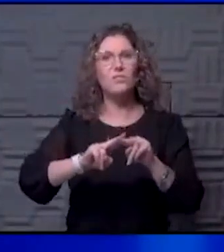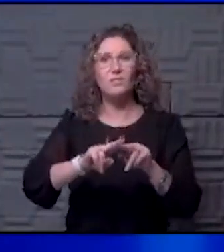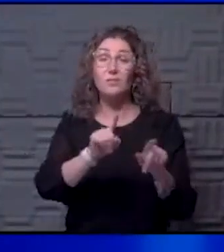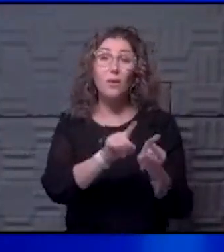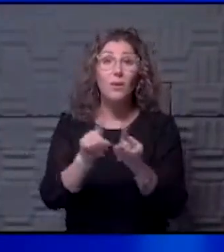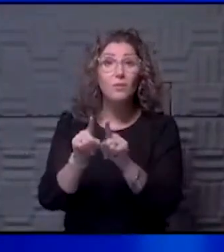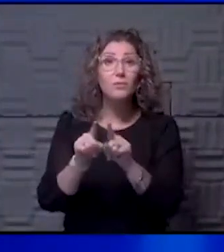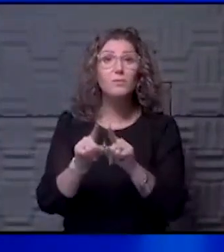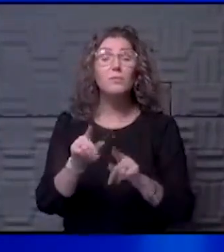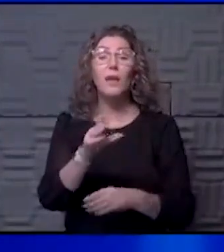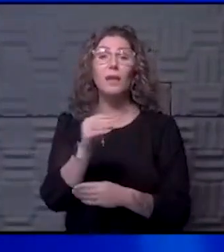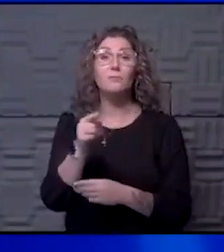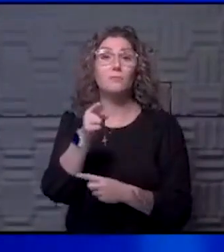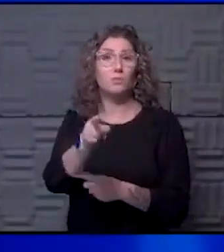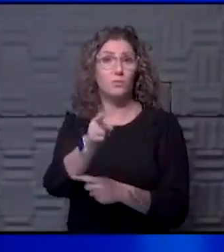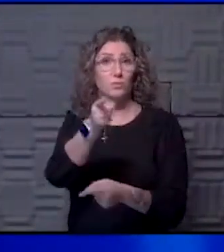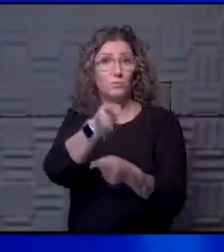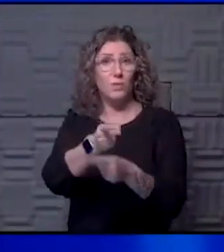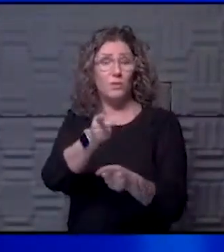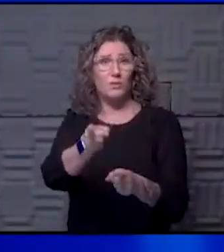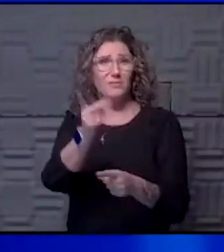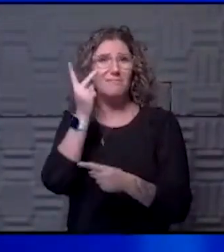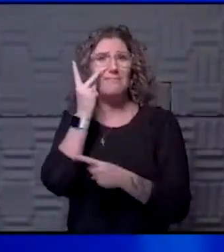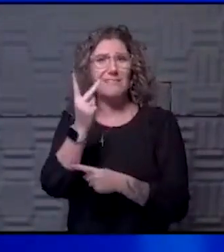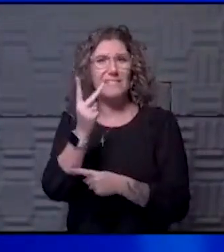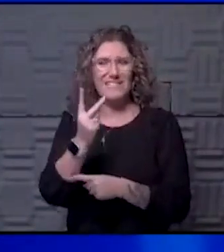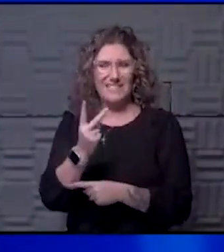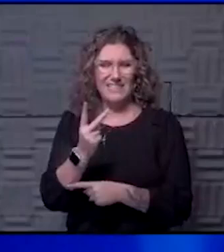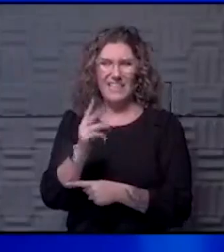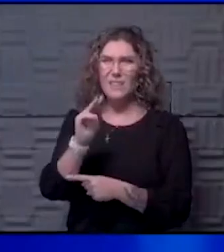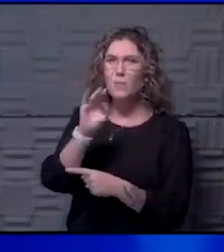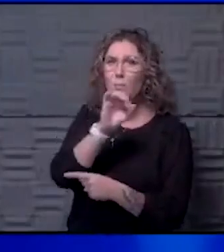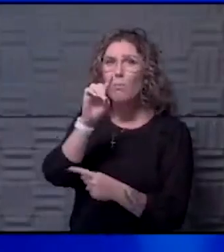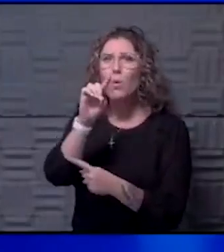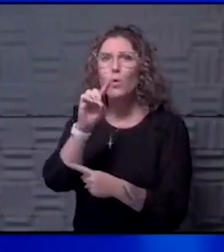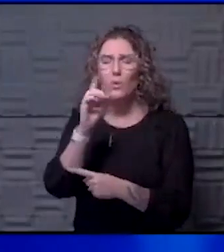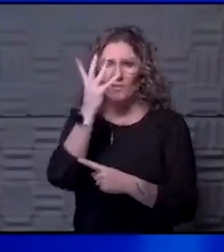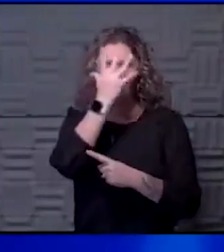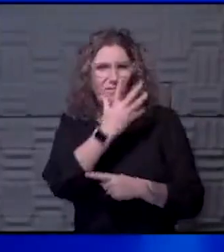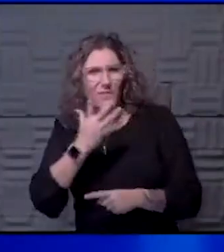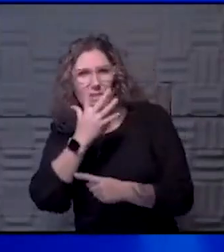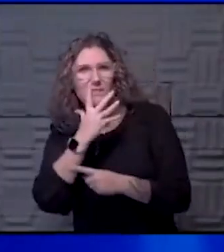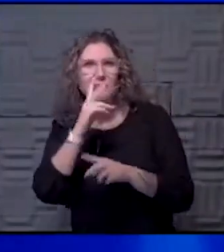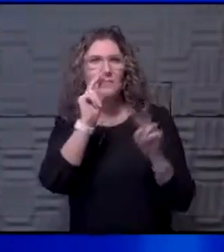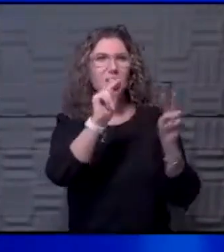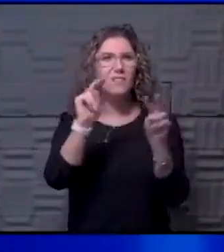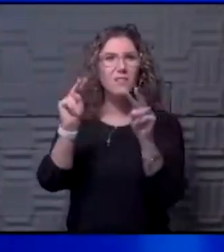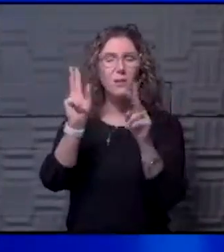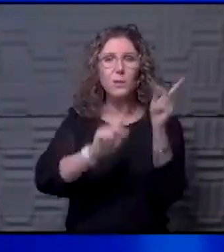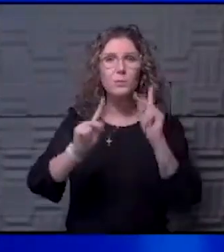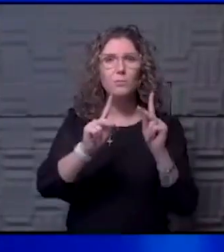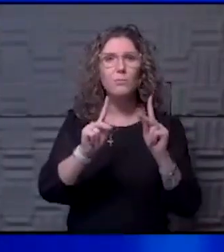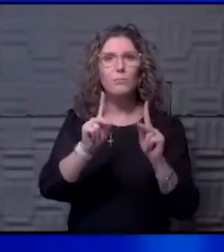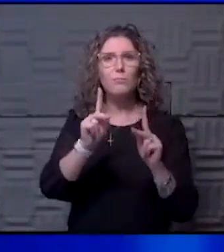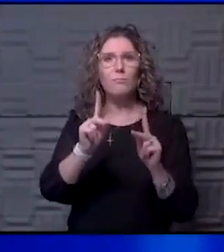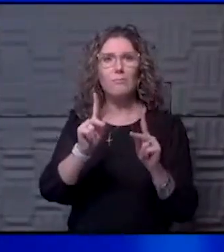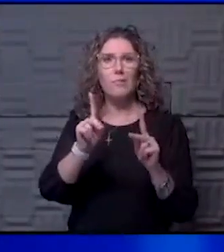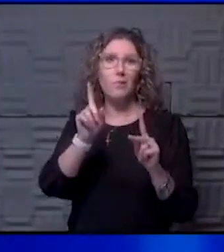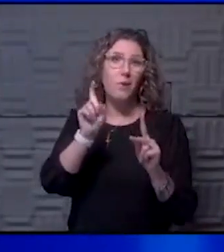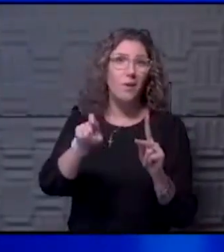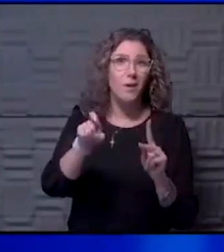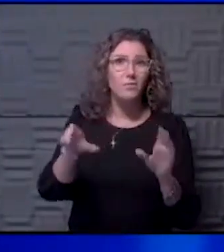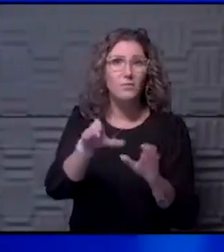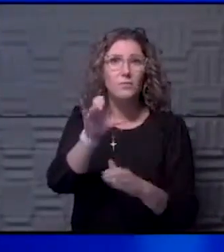And she's right. You can see it in the mood and on the faces of the people having to do this. It's not easy.